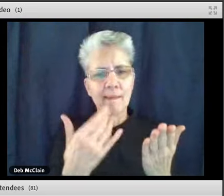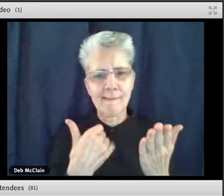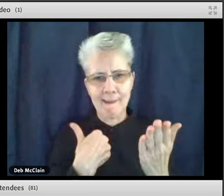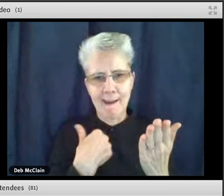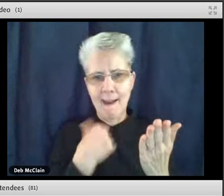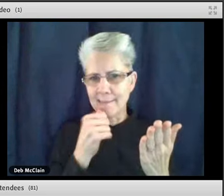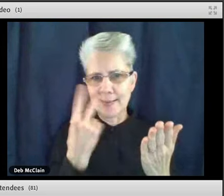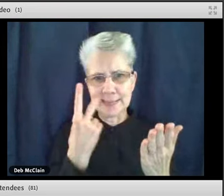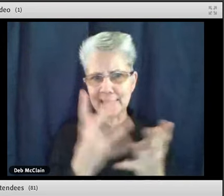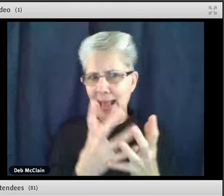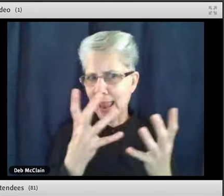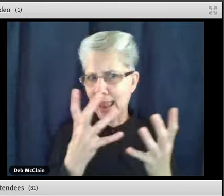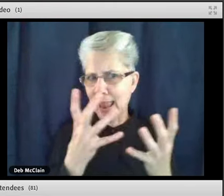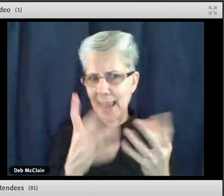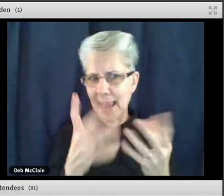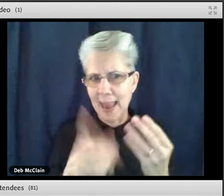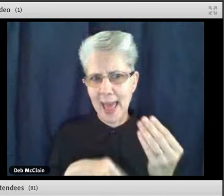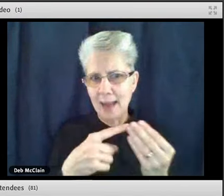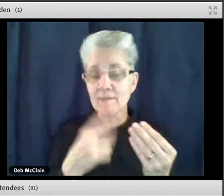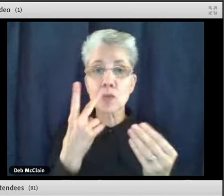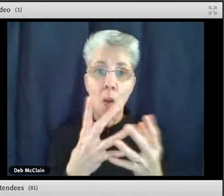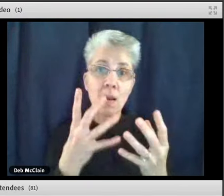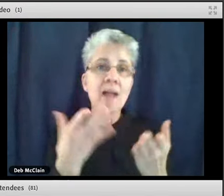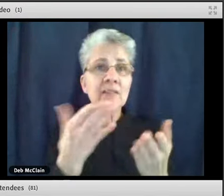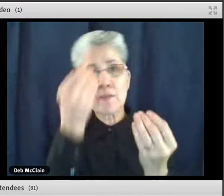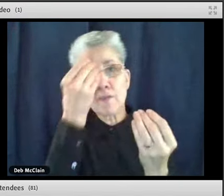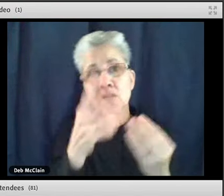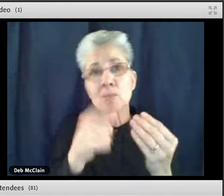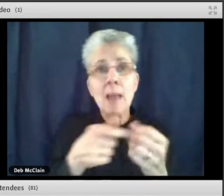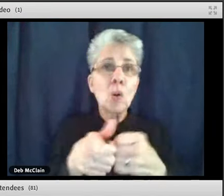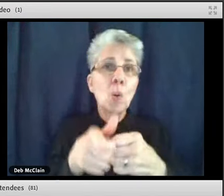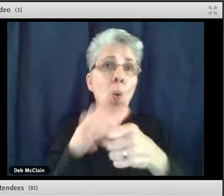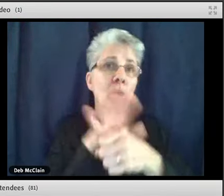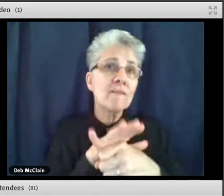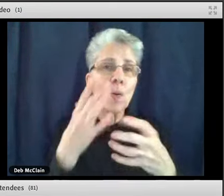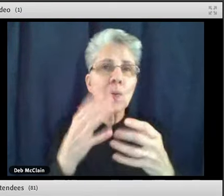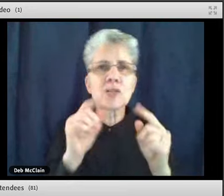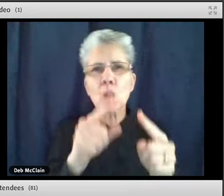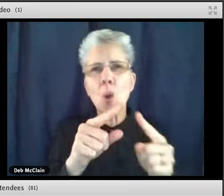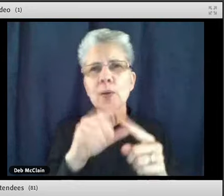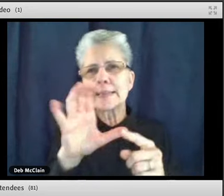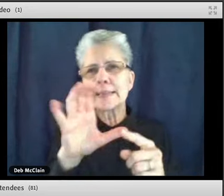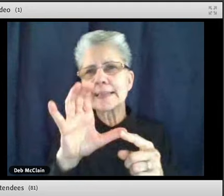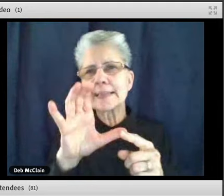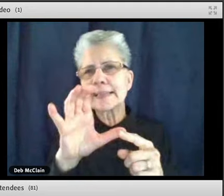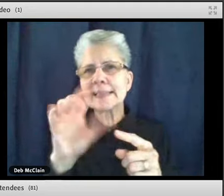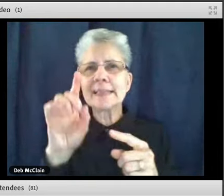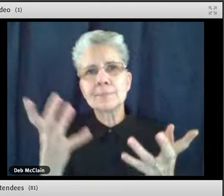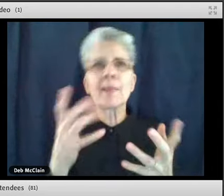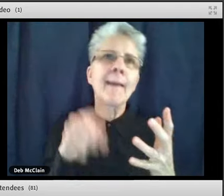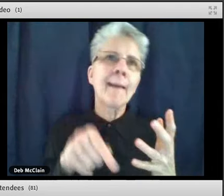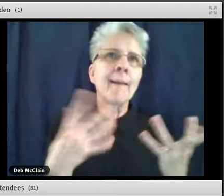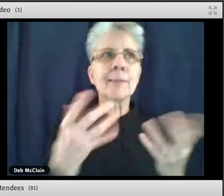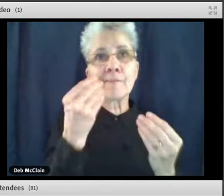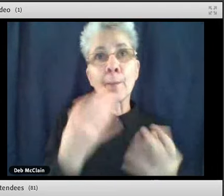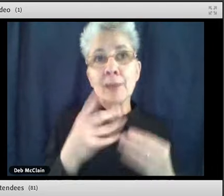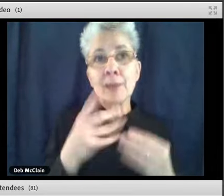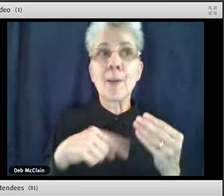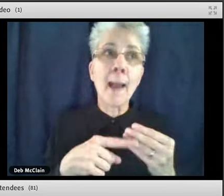believe it's Colorado, they're offering streaming story time. You can use your Facebook Live. You can have a YouTube